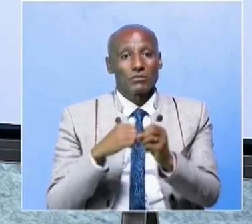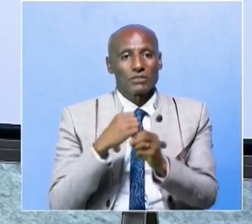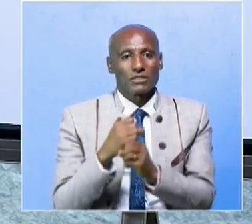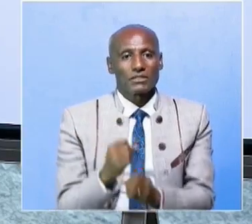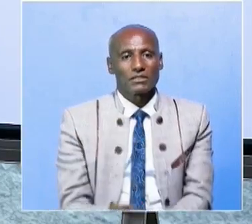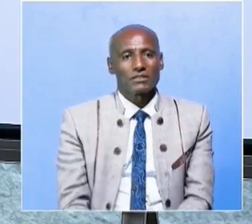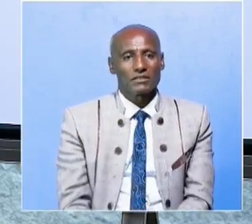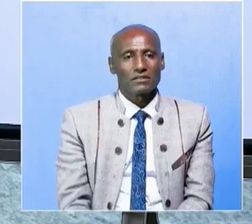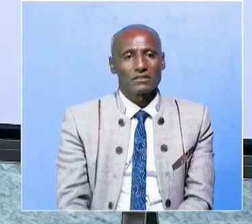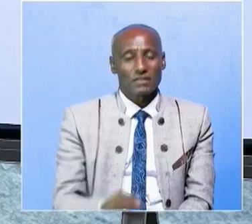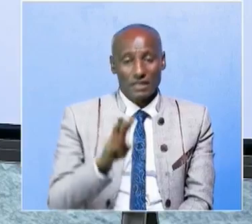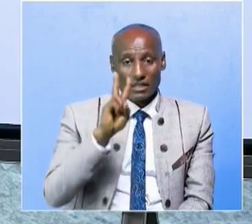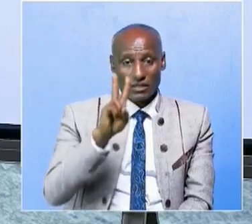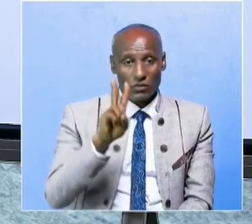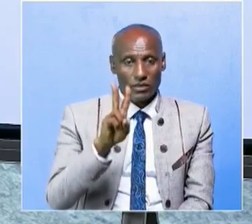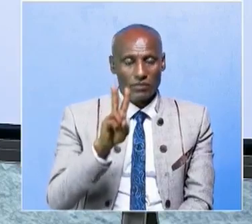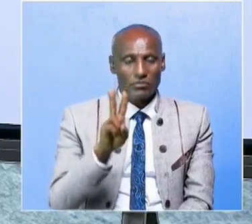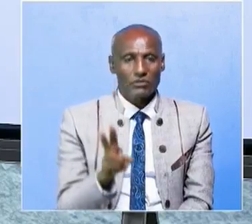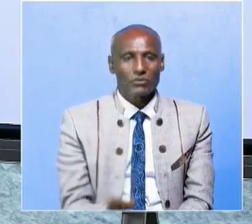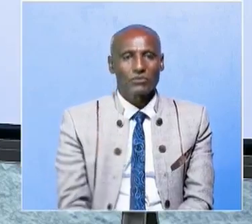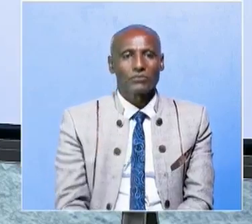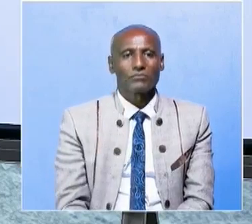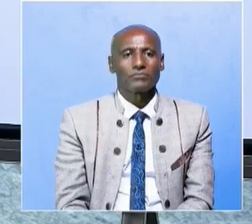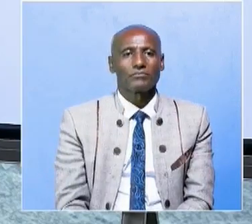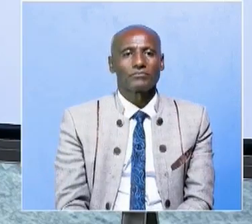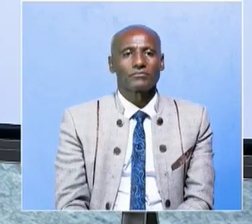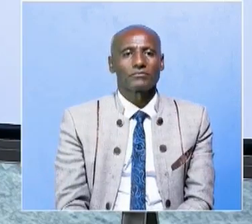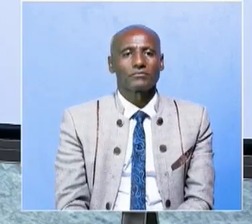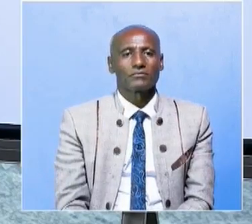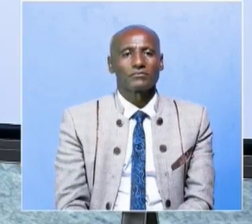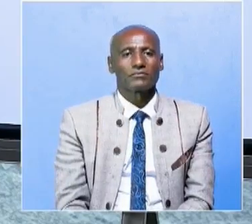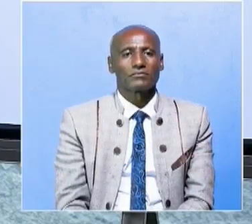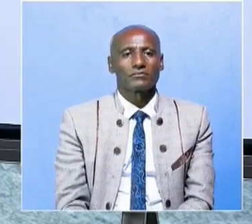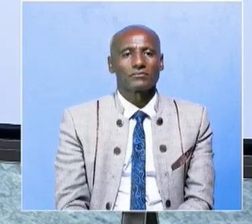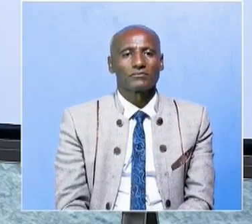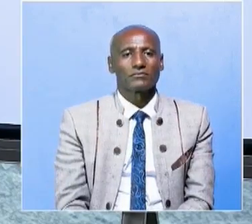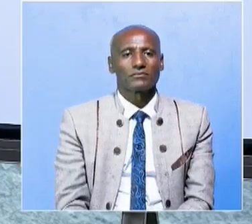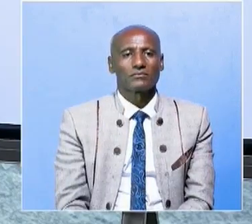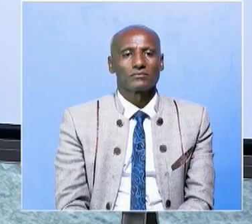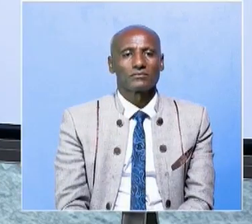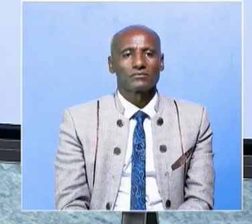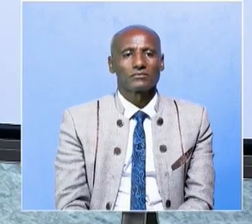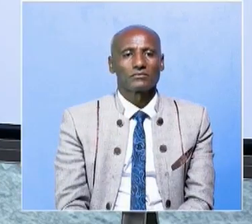What about another way to ask for opinion?